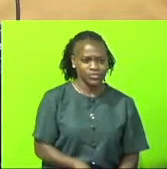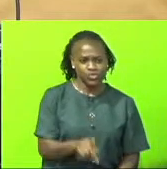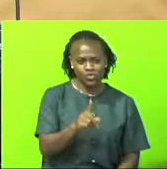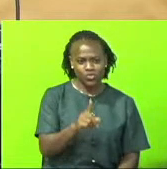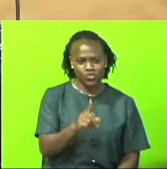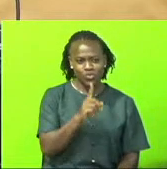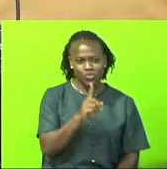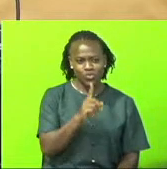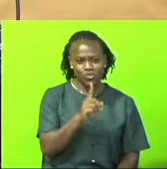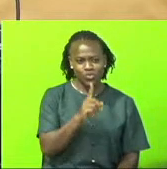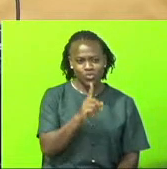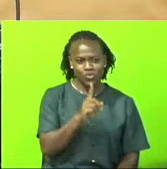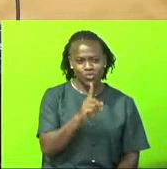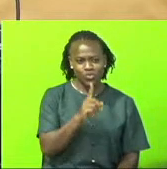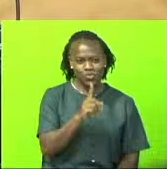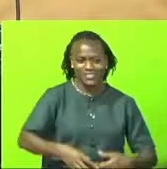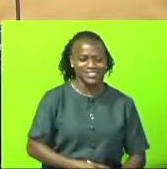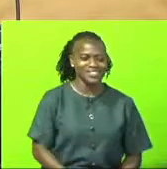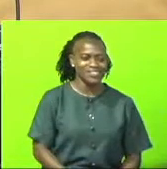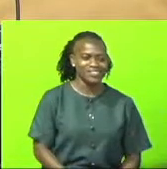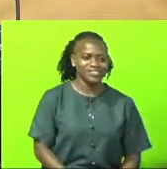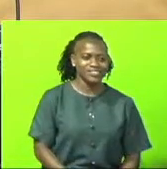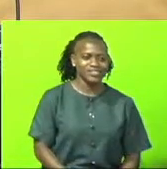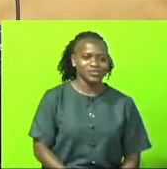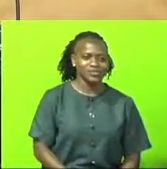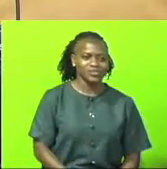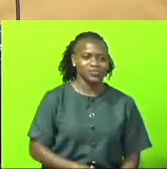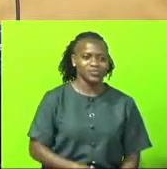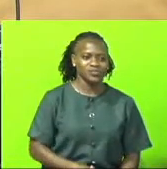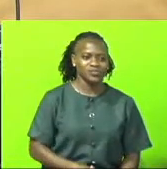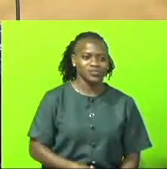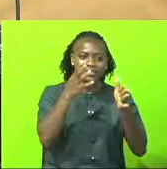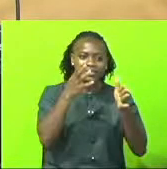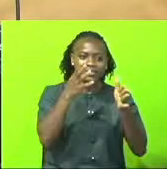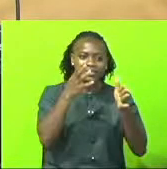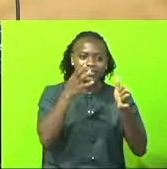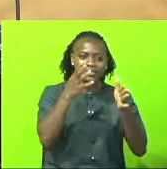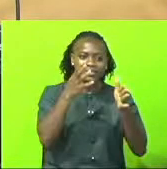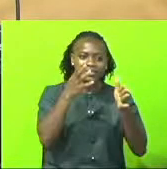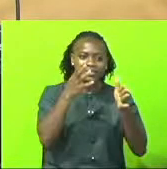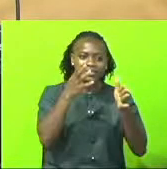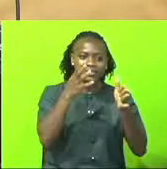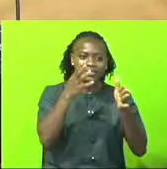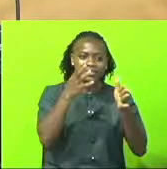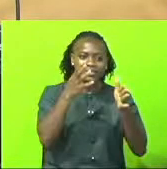argue? Mr. Speaker, I need to be protected from this